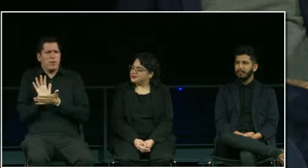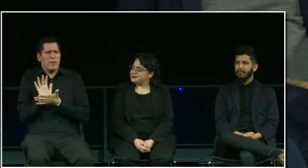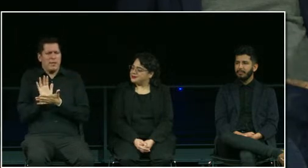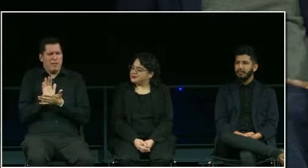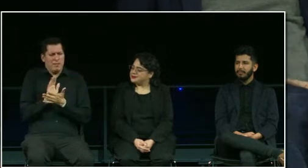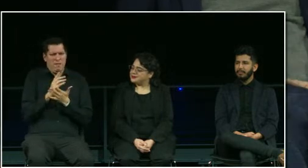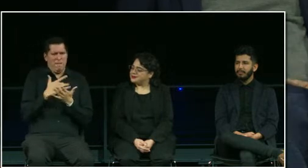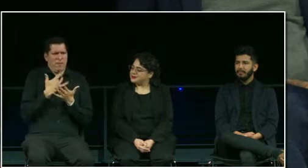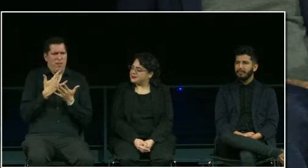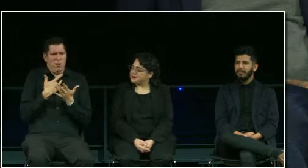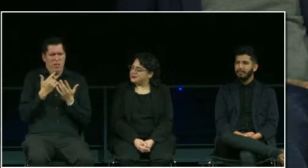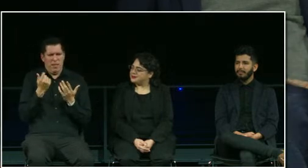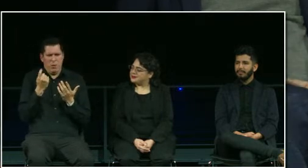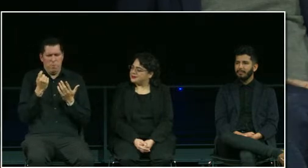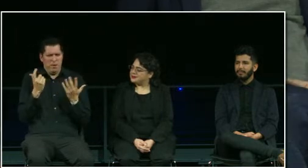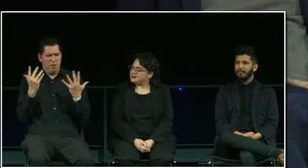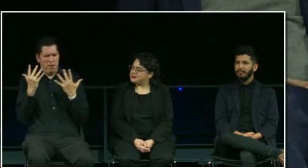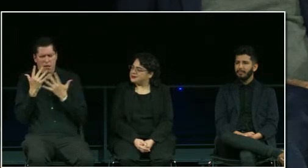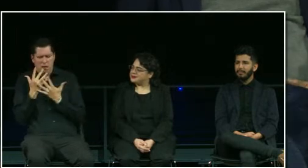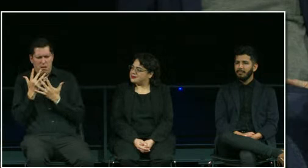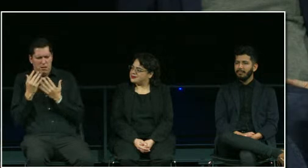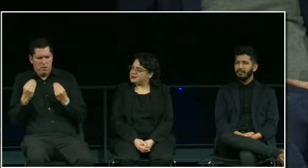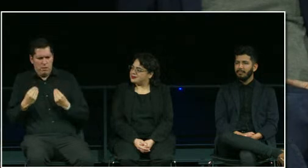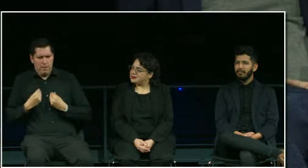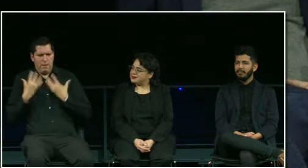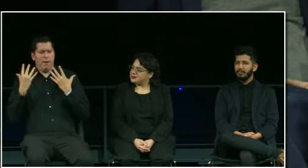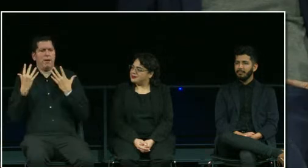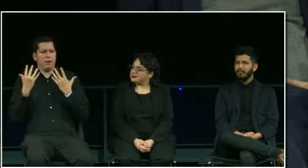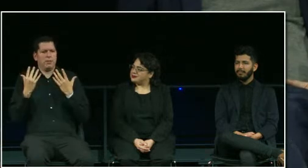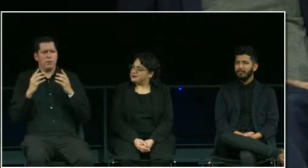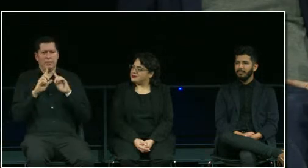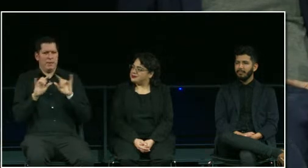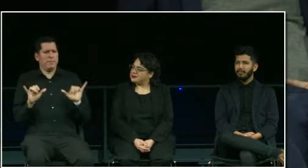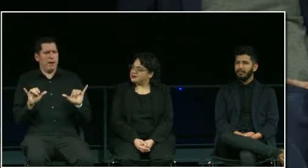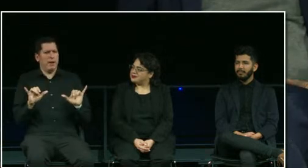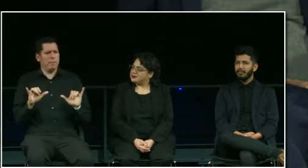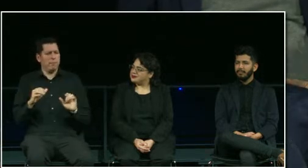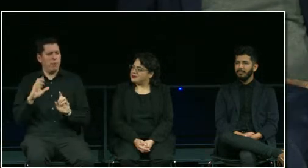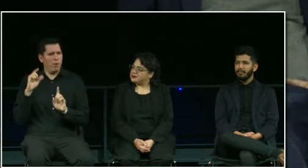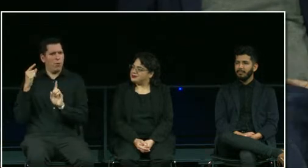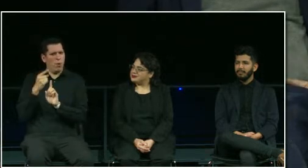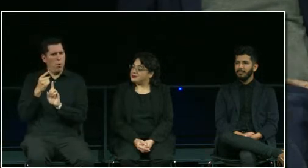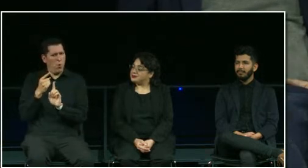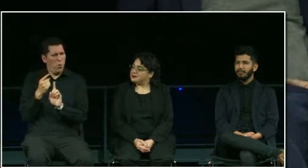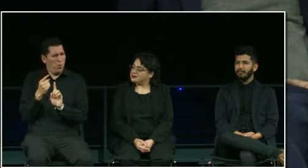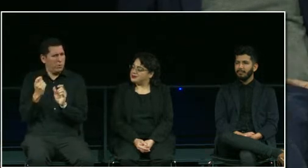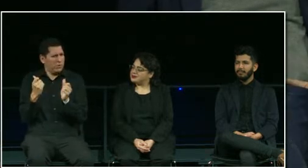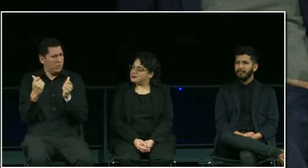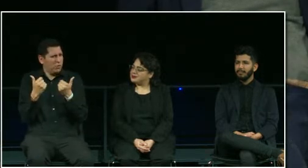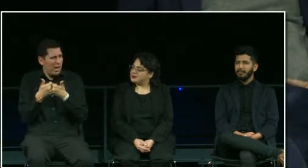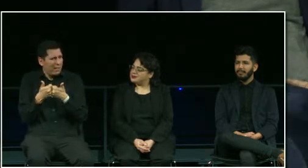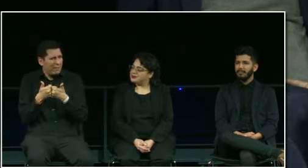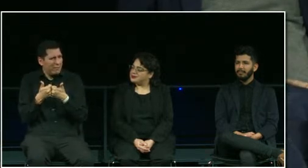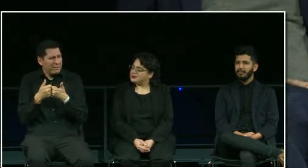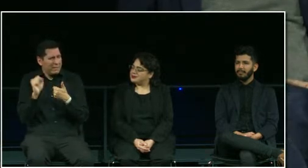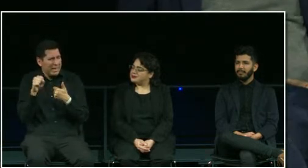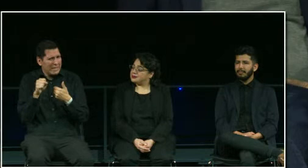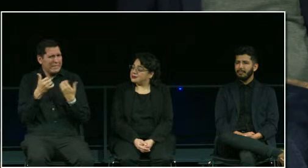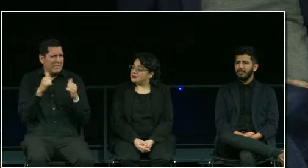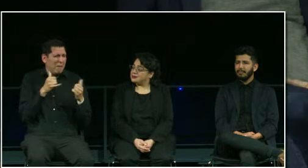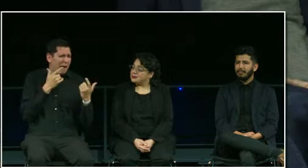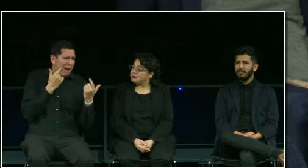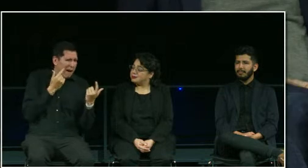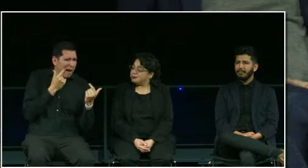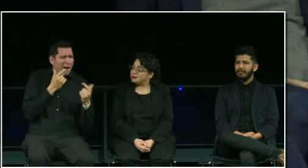dark place with kind of inspiration from grim fairy tales. And I think that was part of the challenge was, this is still a comedy, it's still